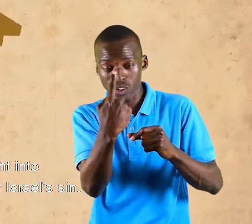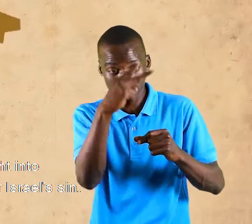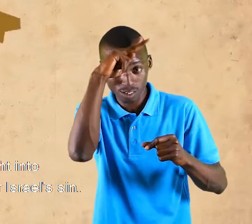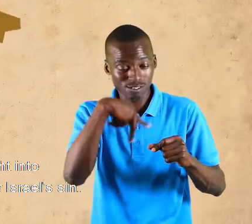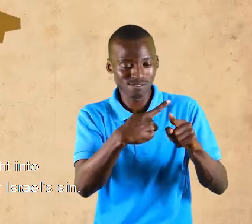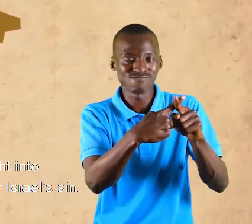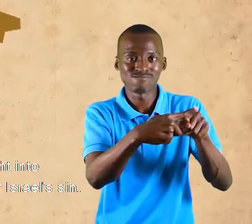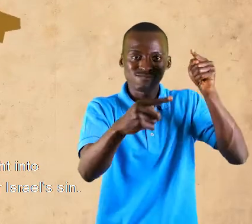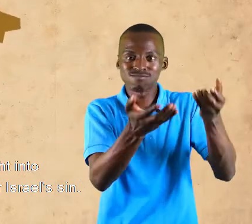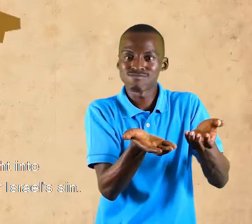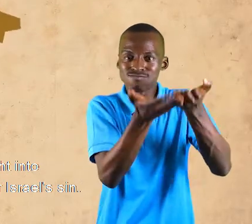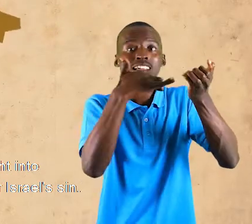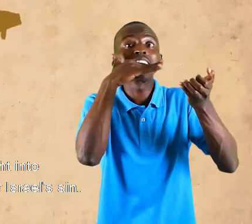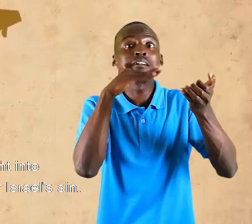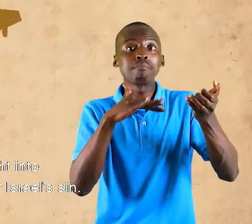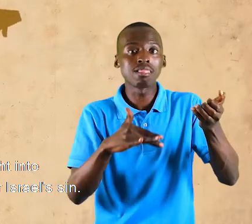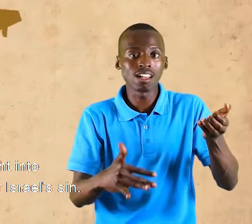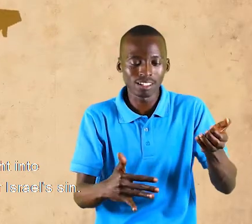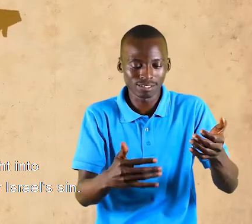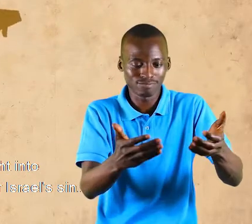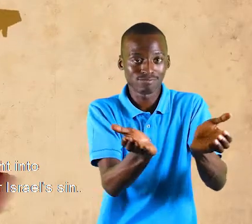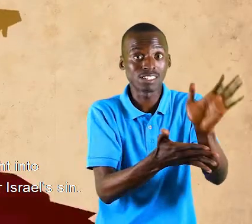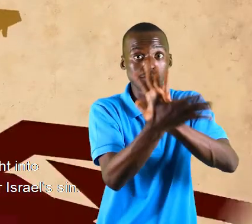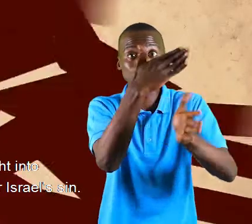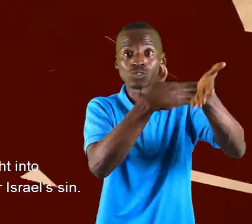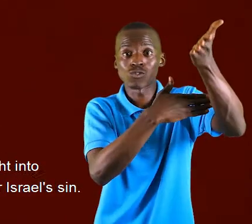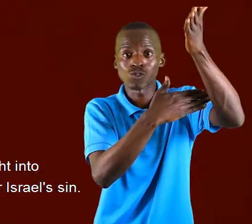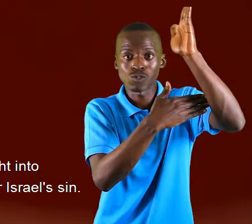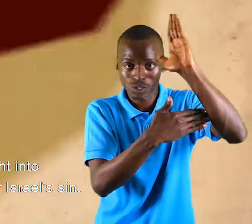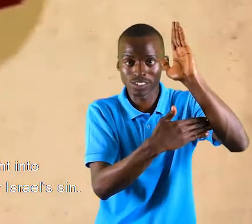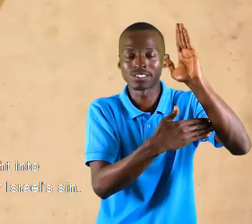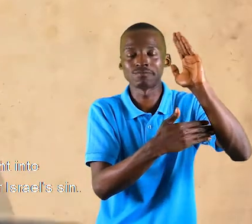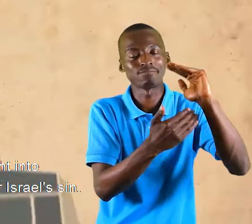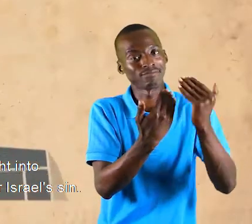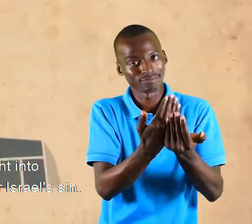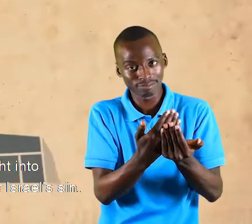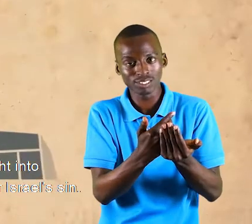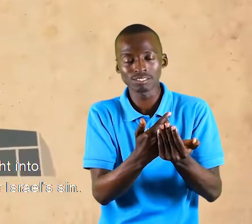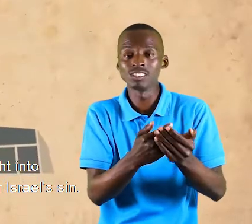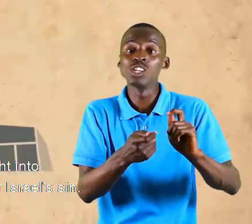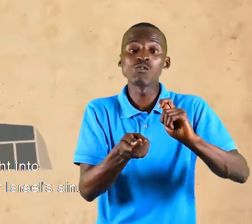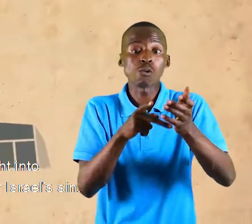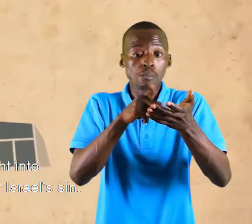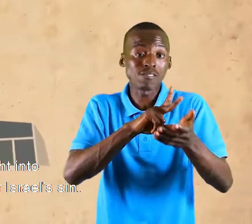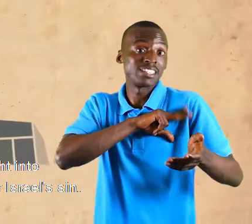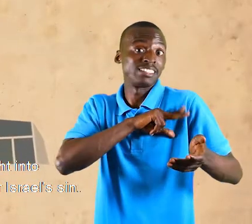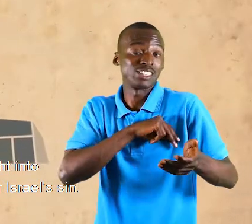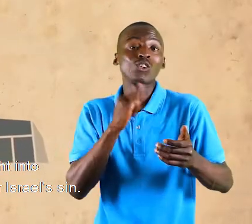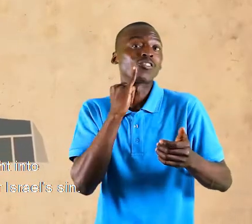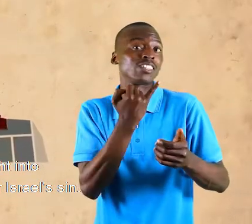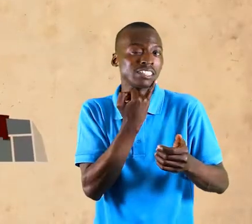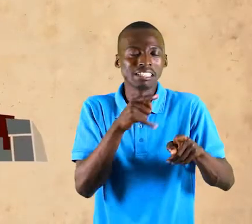one of those goats is killed, and its blood is carried right into God's presence where it symbolically covers or atones for